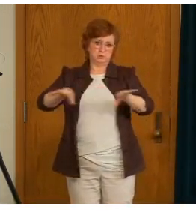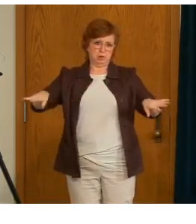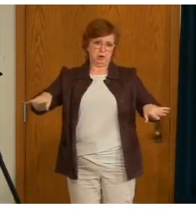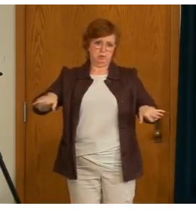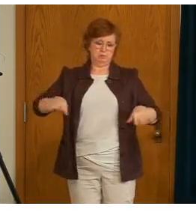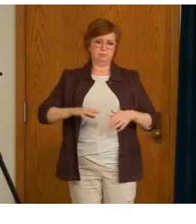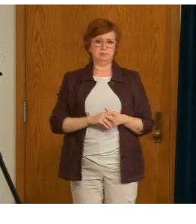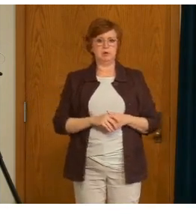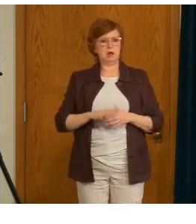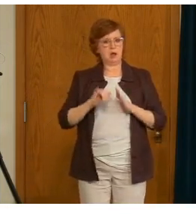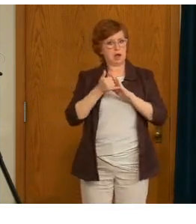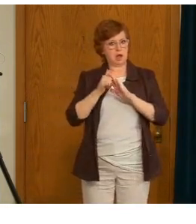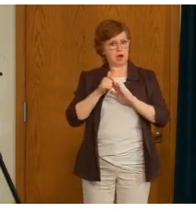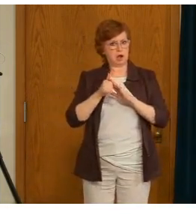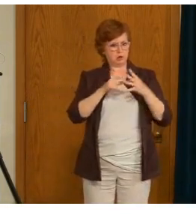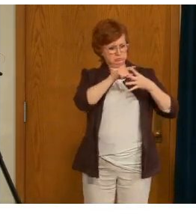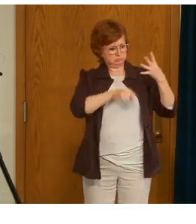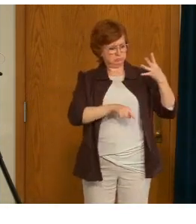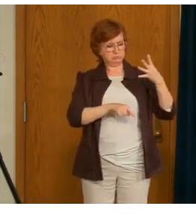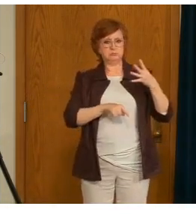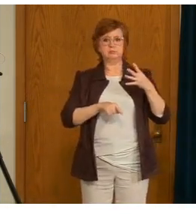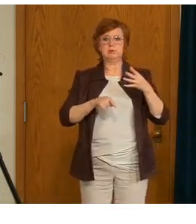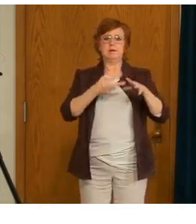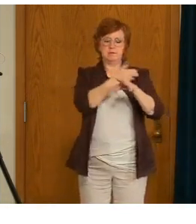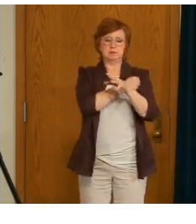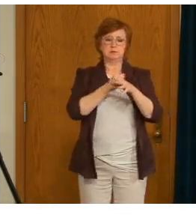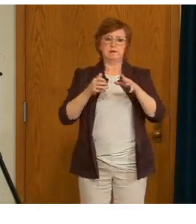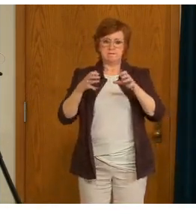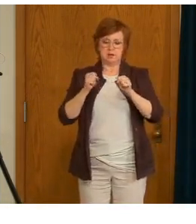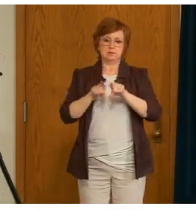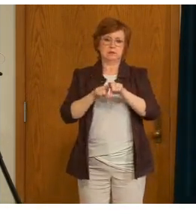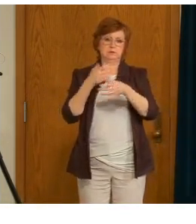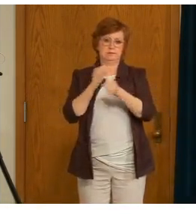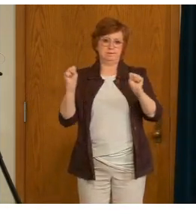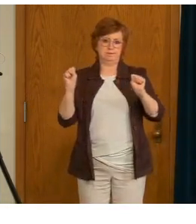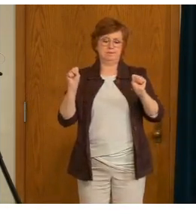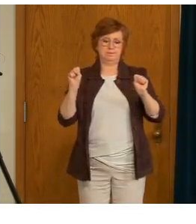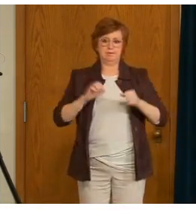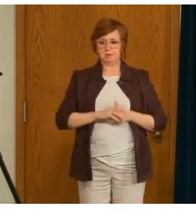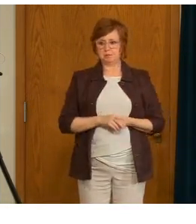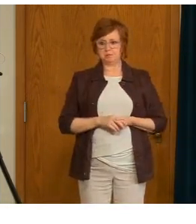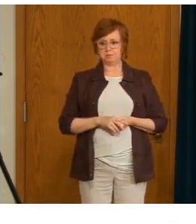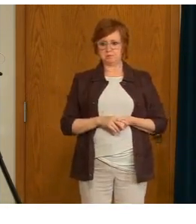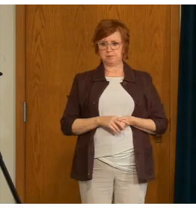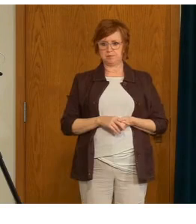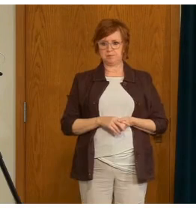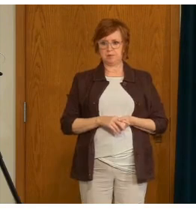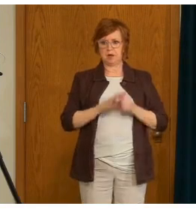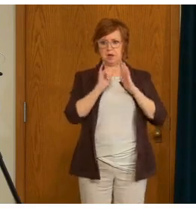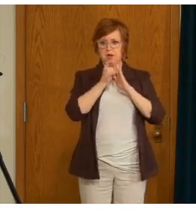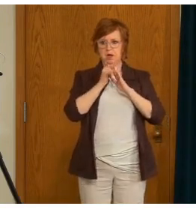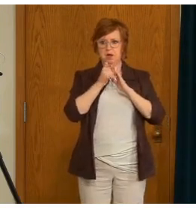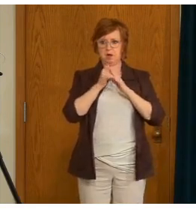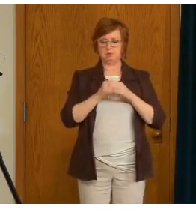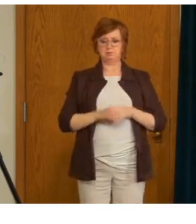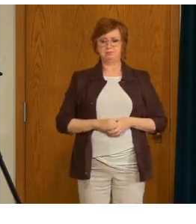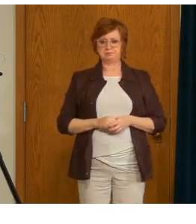possible quickly and safely. An important part of achieving those campaign goals